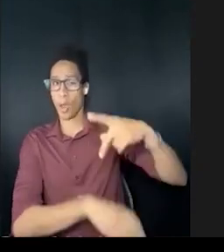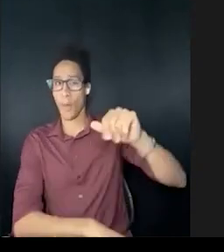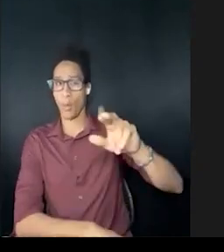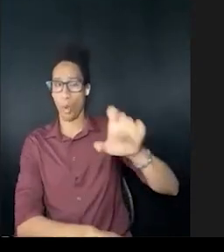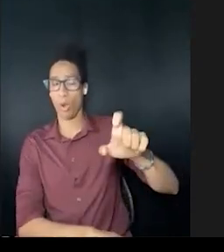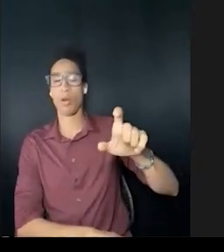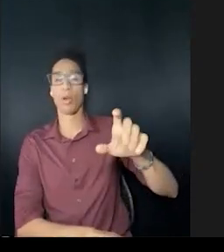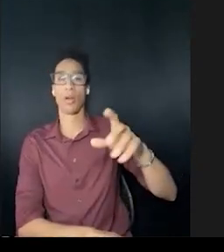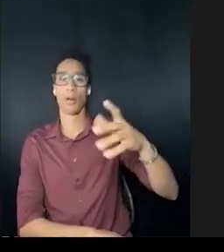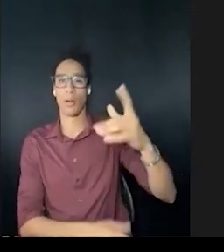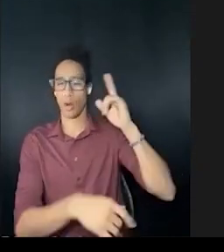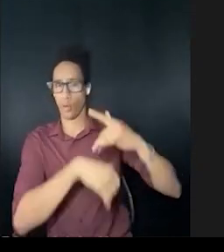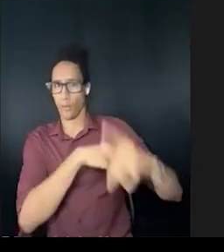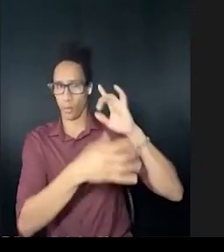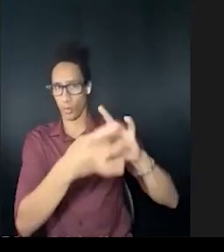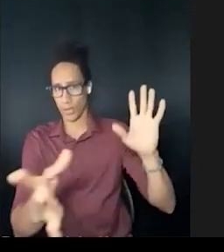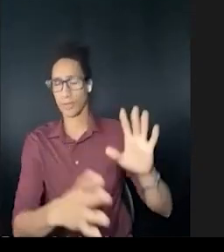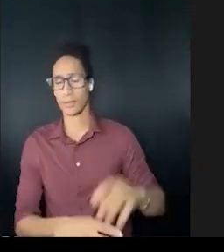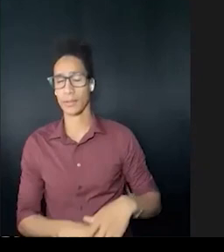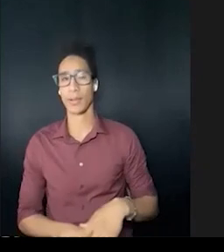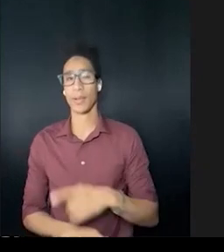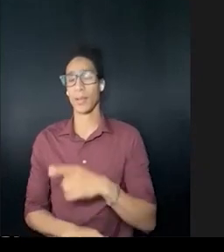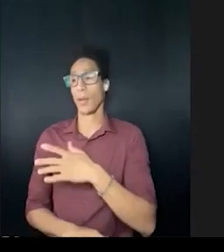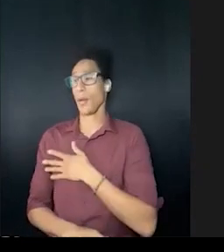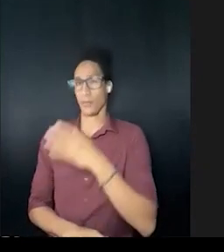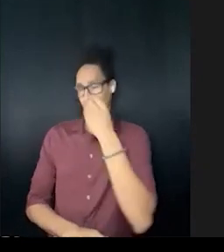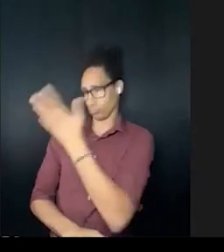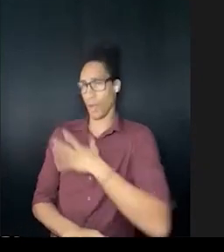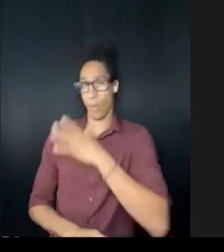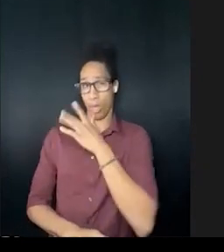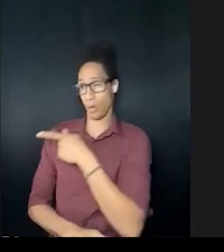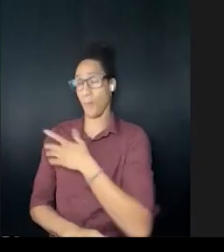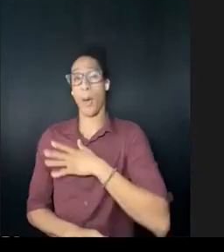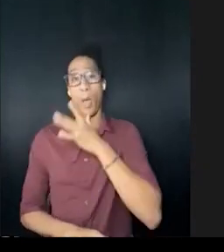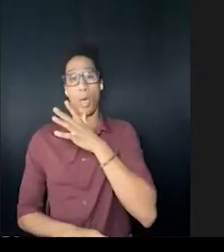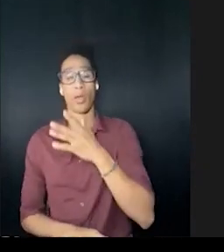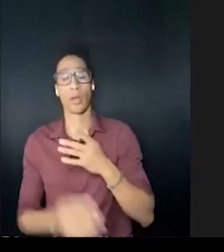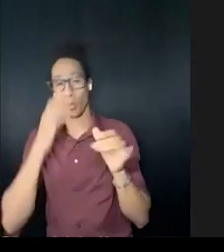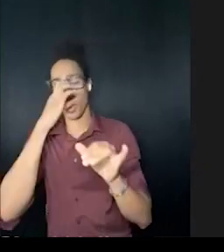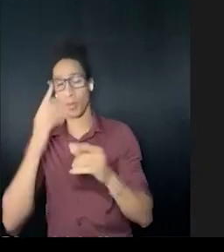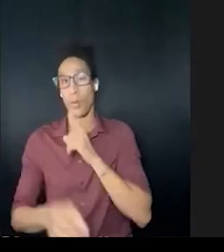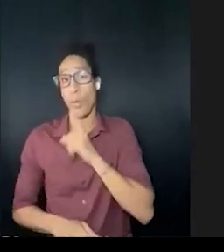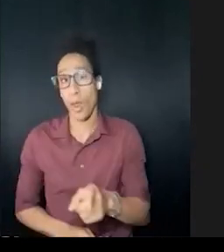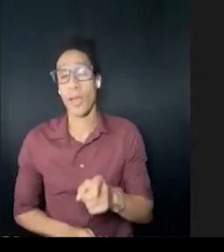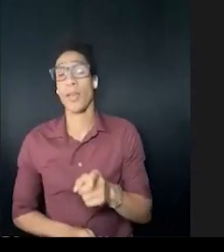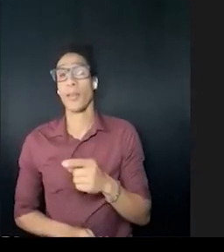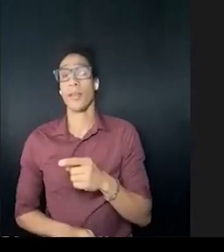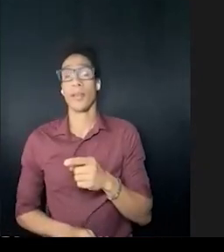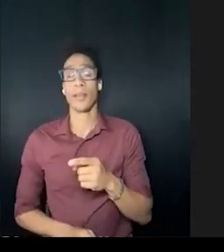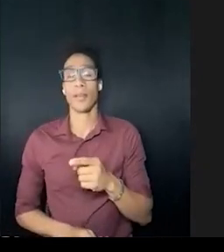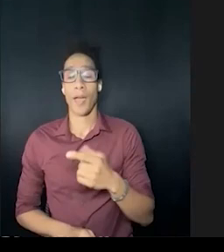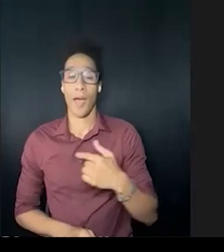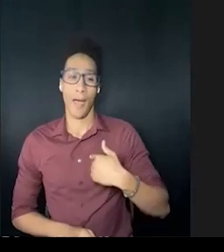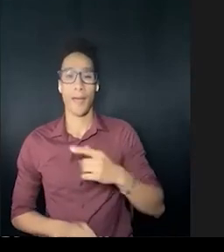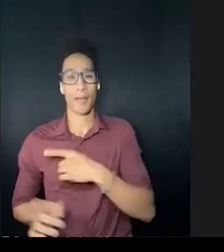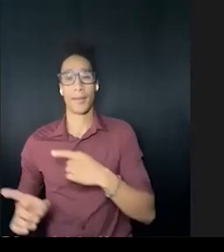his early release for parole, my mother was like, you know, really? She was like, I feel like he's done